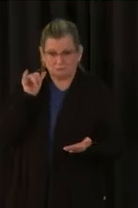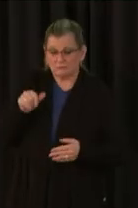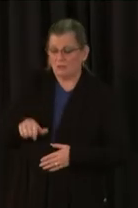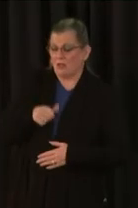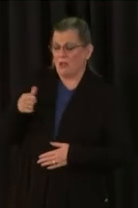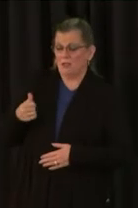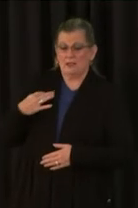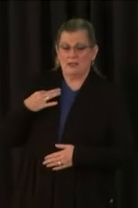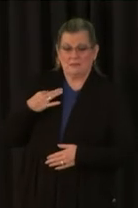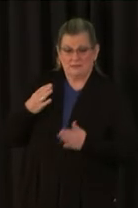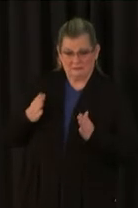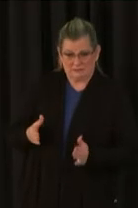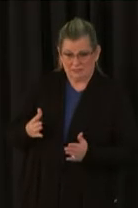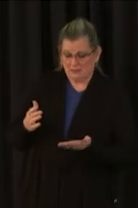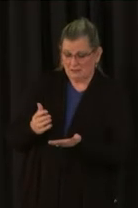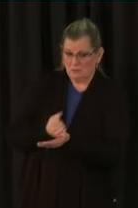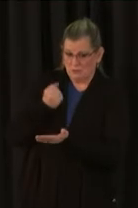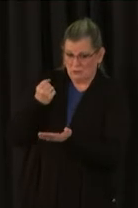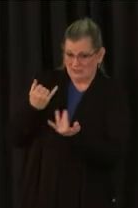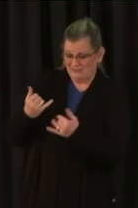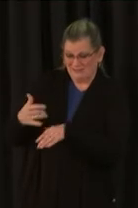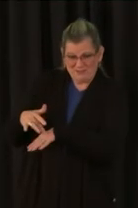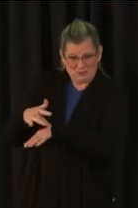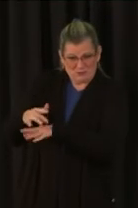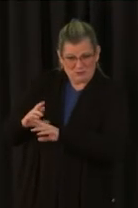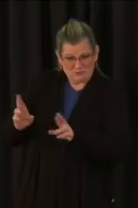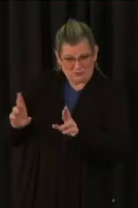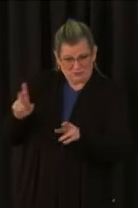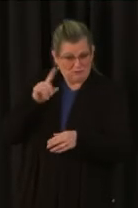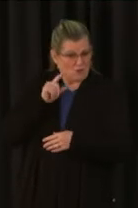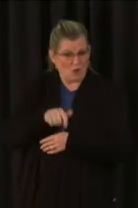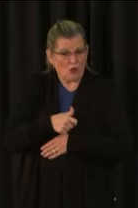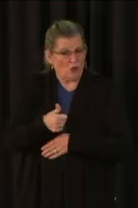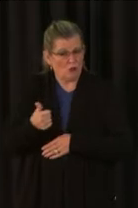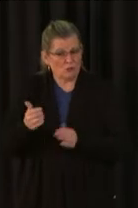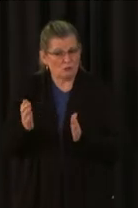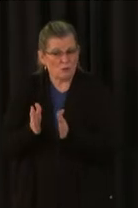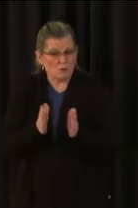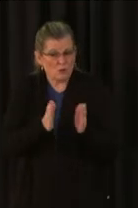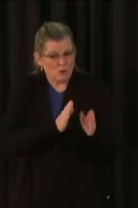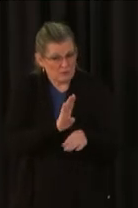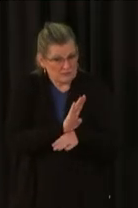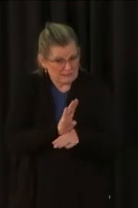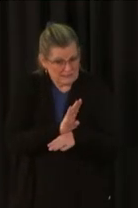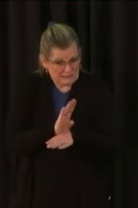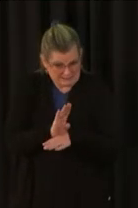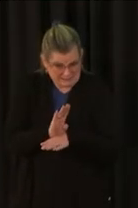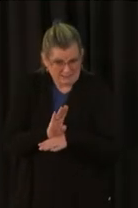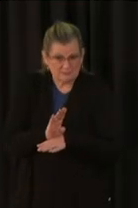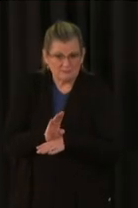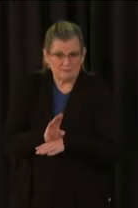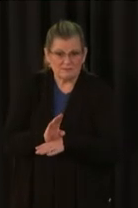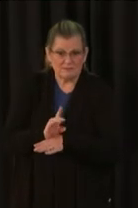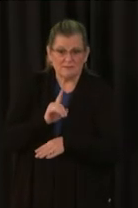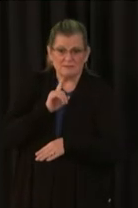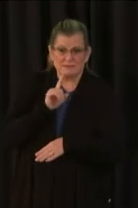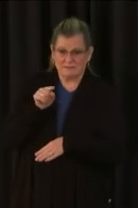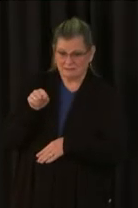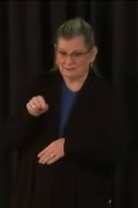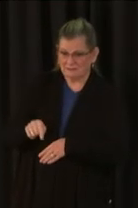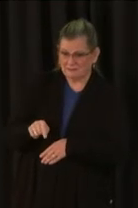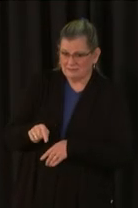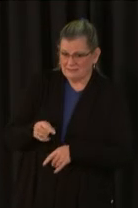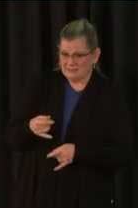opportunity, the other grant opportunity that is available is through our other fantastic partner, through the Department of Small and Local Business Development. They have